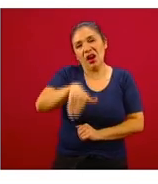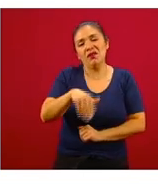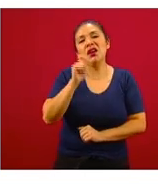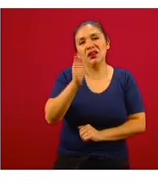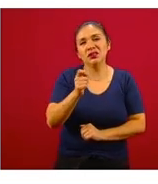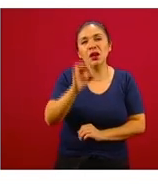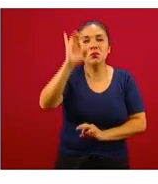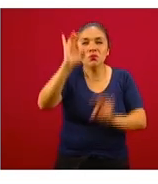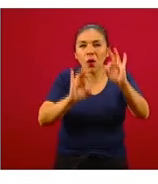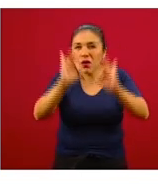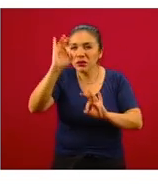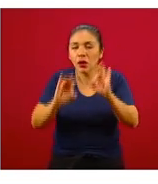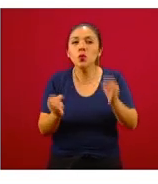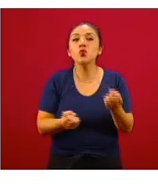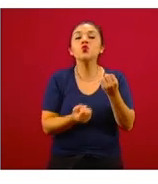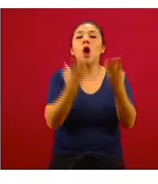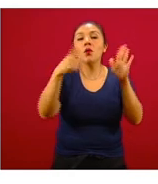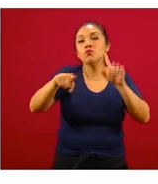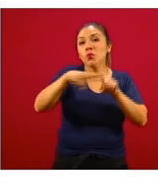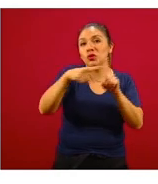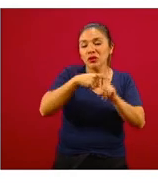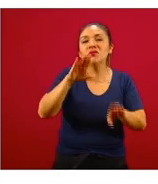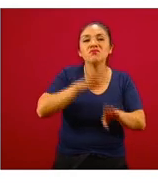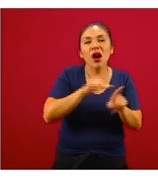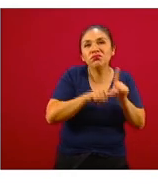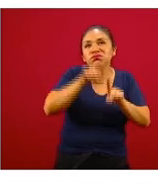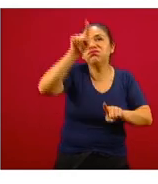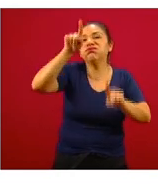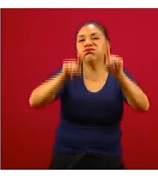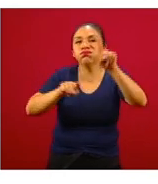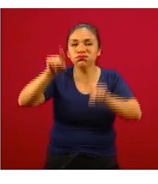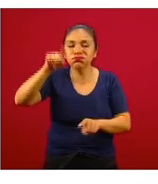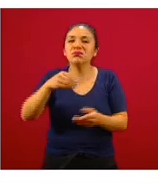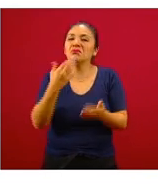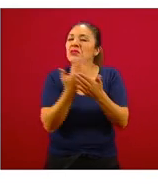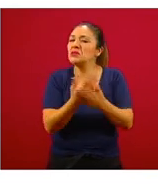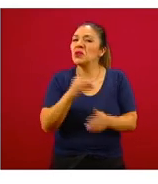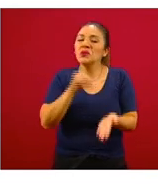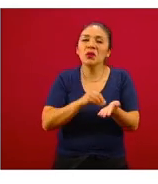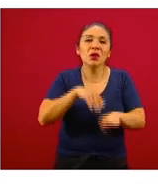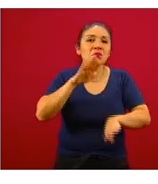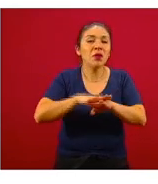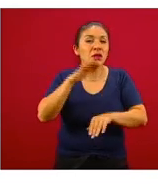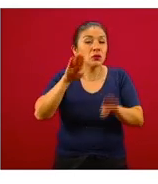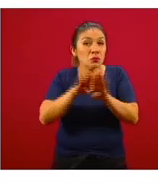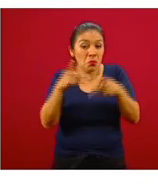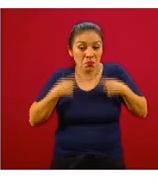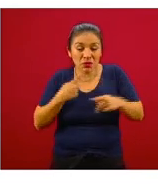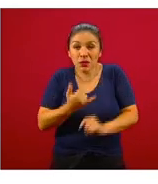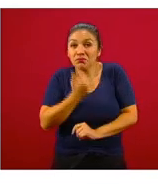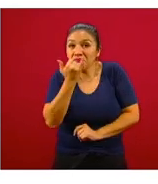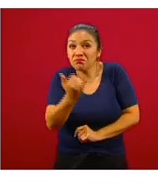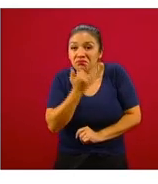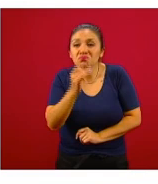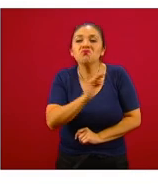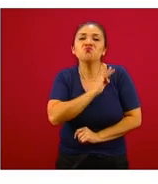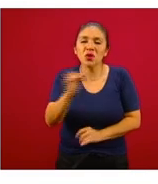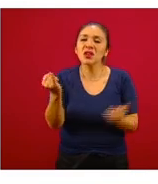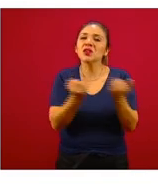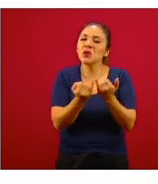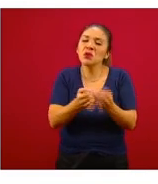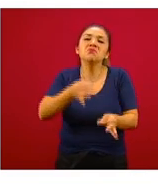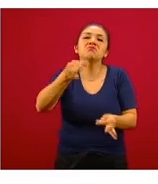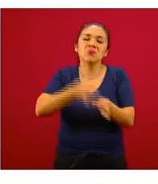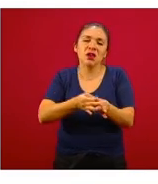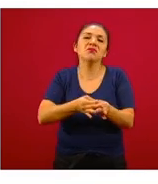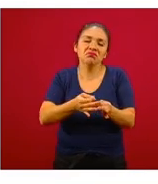Suspect in light orange, confirmed in dark red, and as we have been